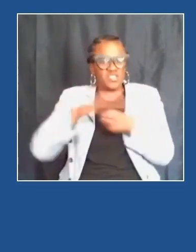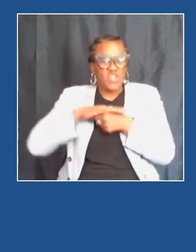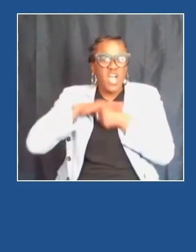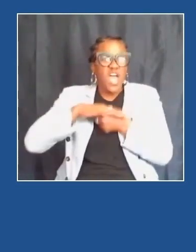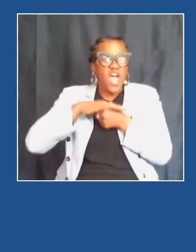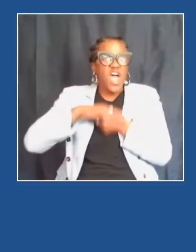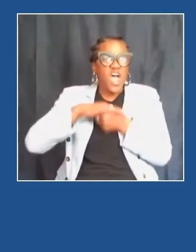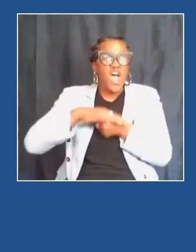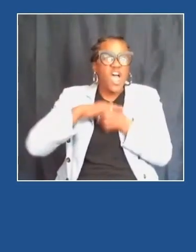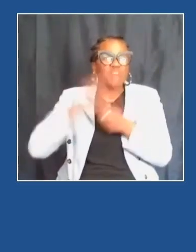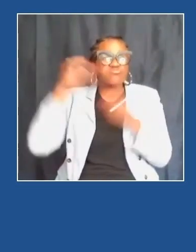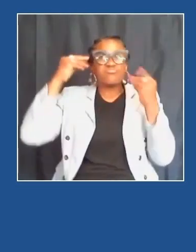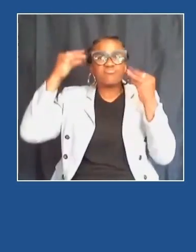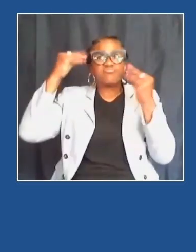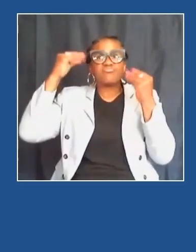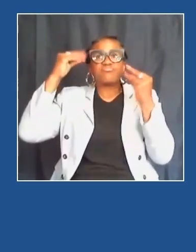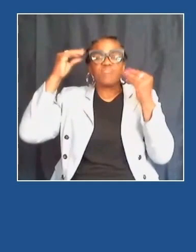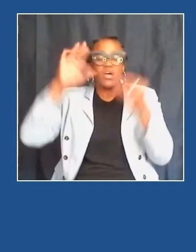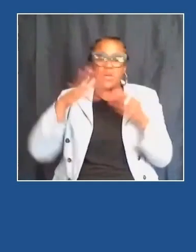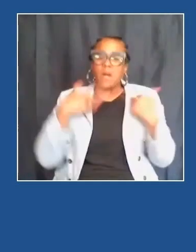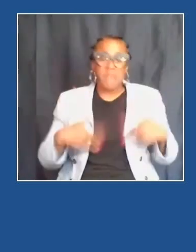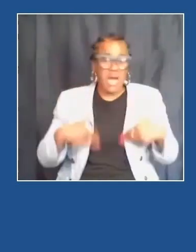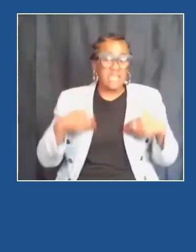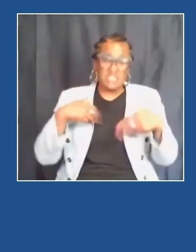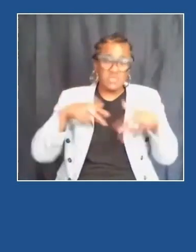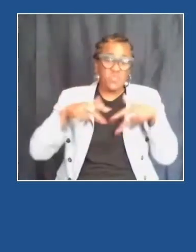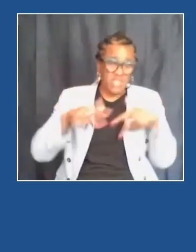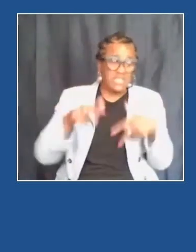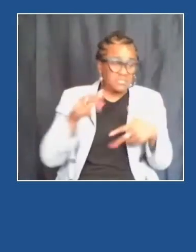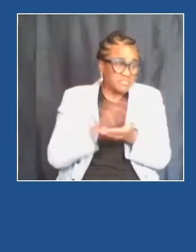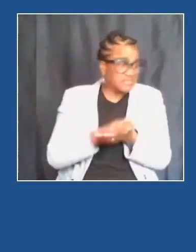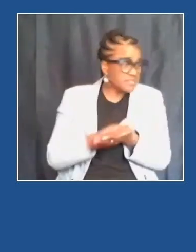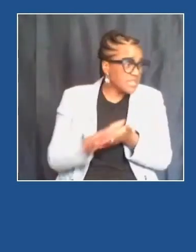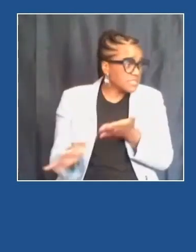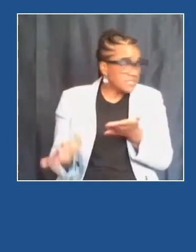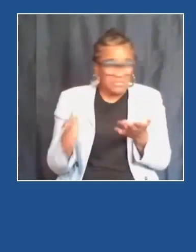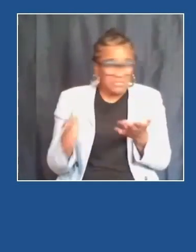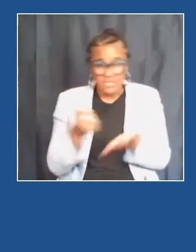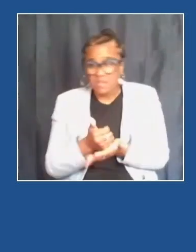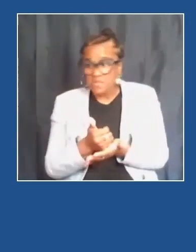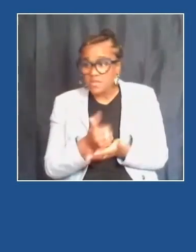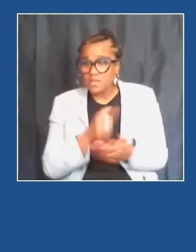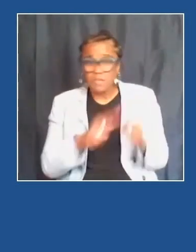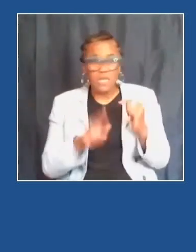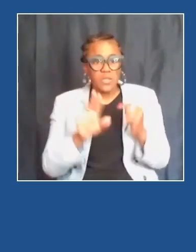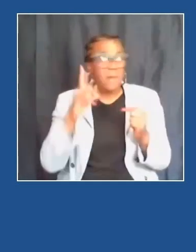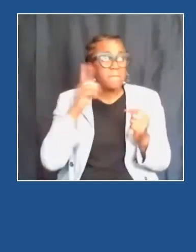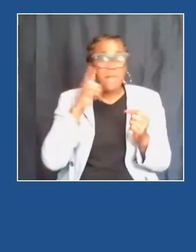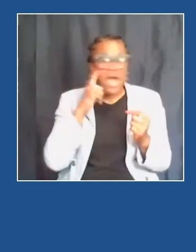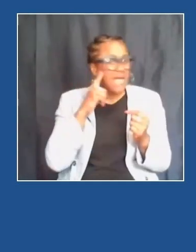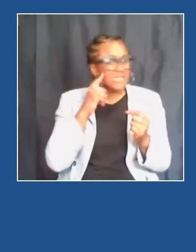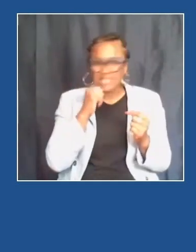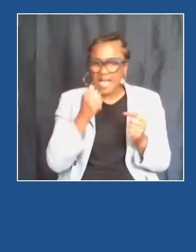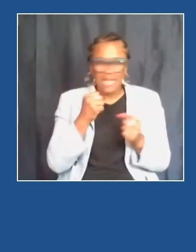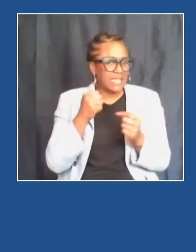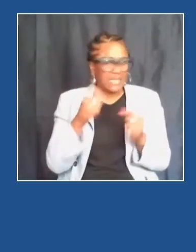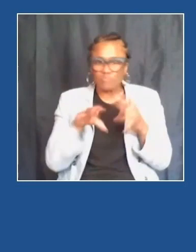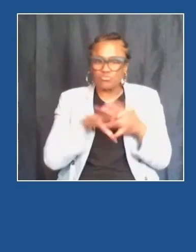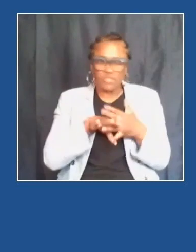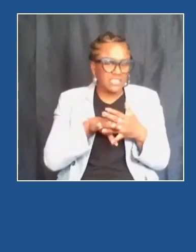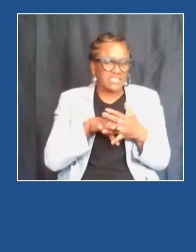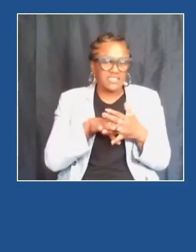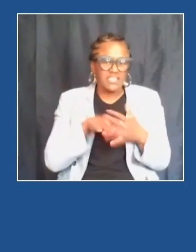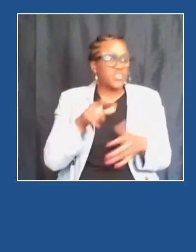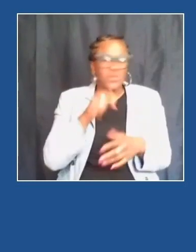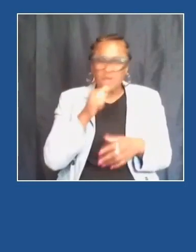day, your body's getting some exercise. That's nice. That's good. That's helpful. And your mind is not getting a break. You're not actually